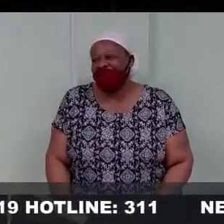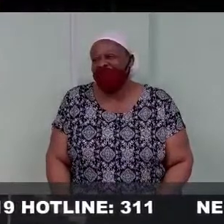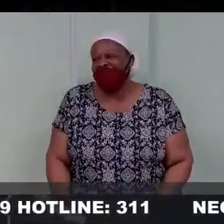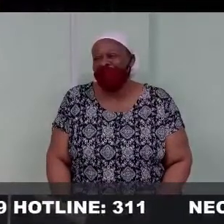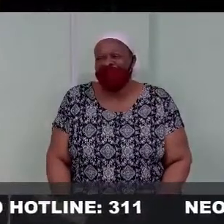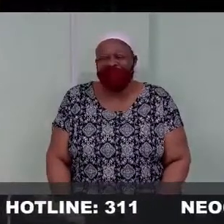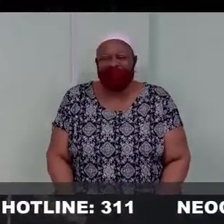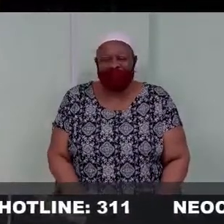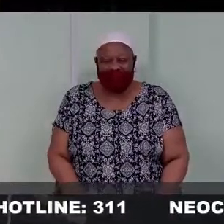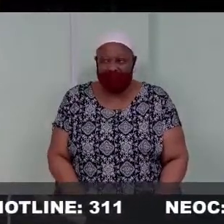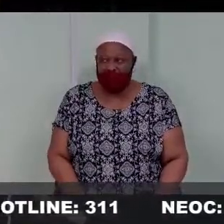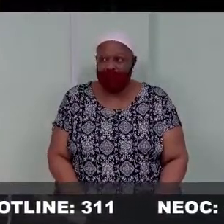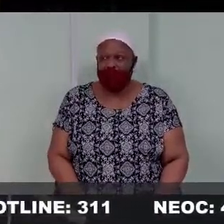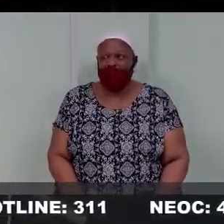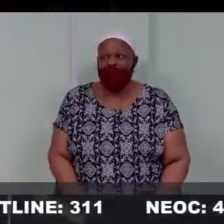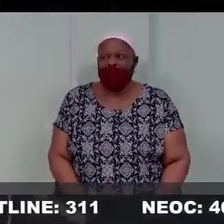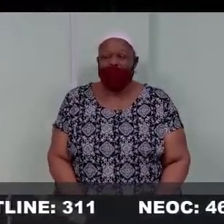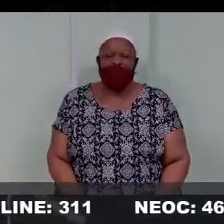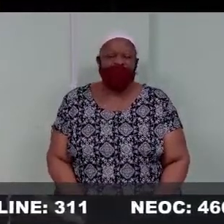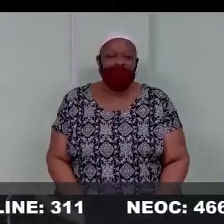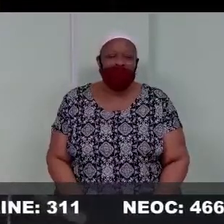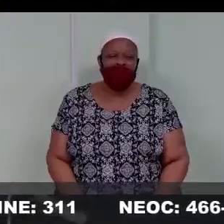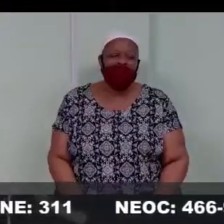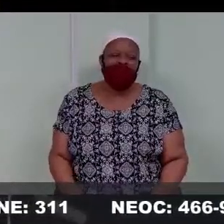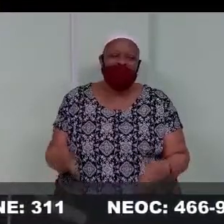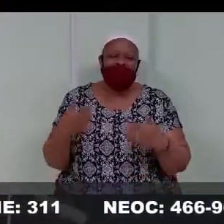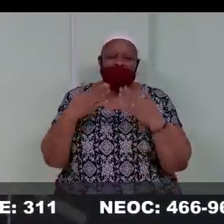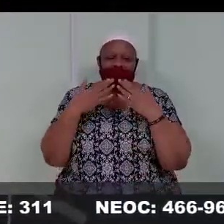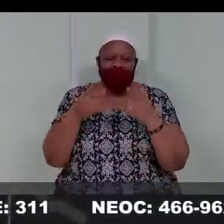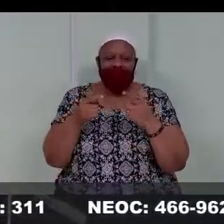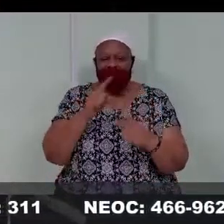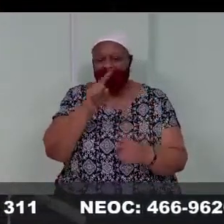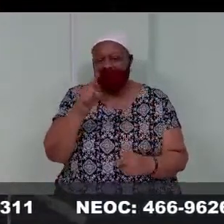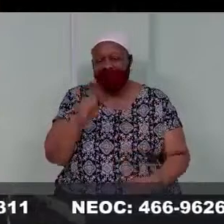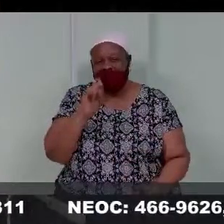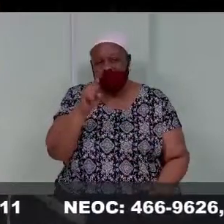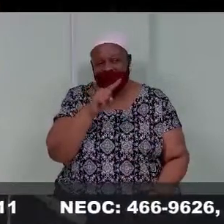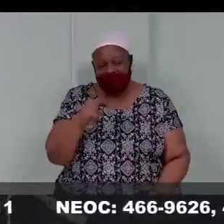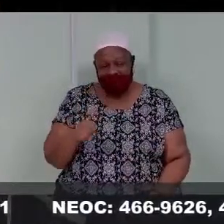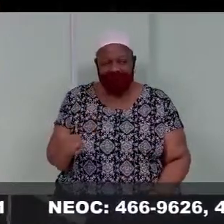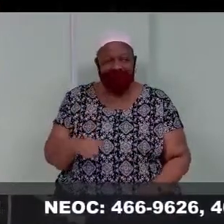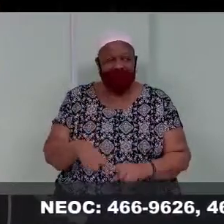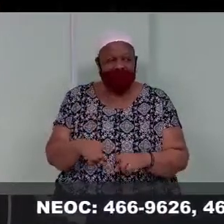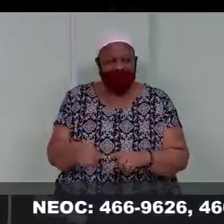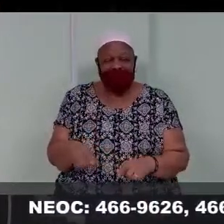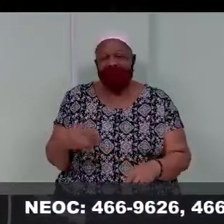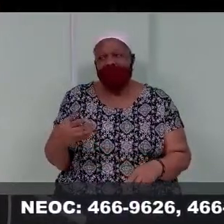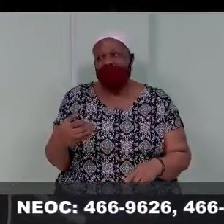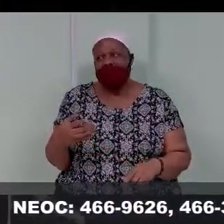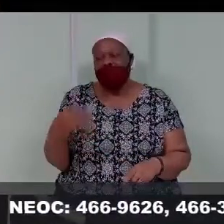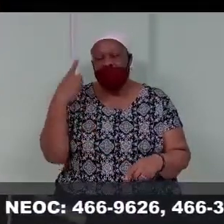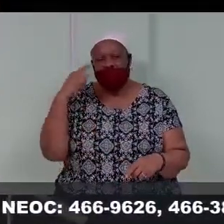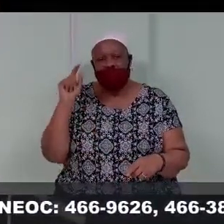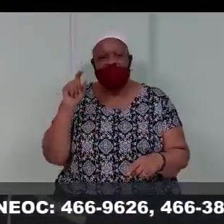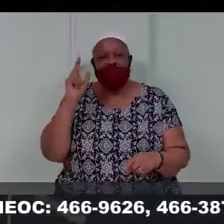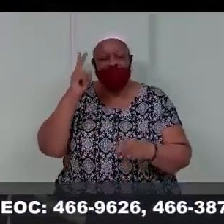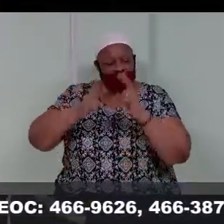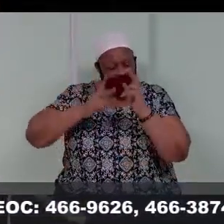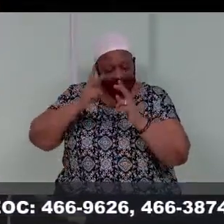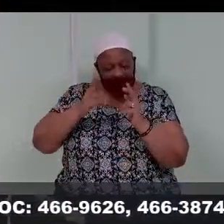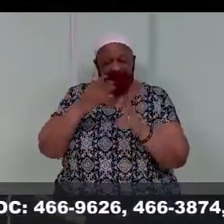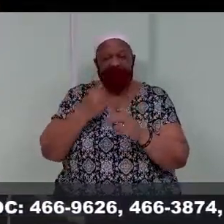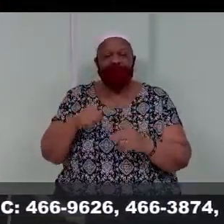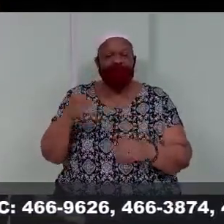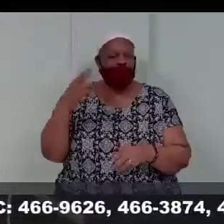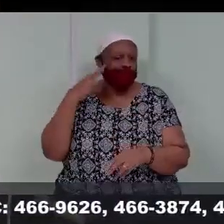Mrs. Christmas Jakes. We continue to thank the media as well for partnering with us for these briefings and also